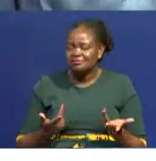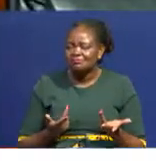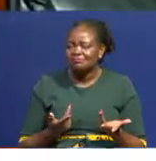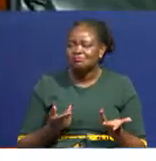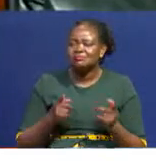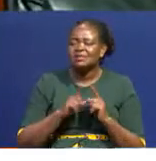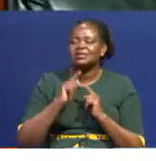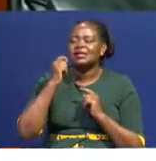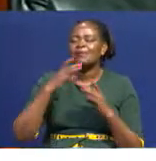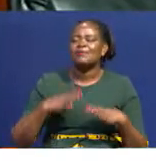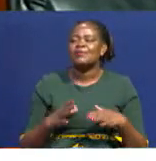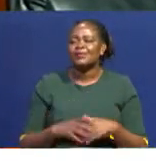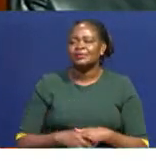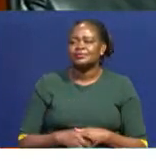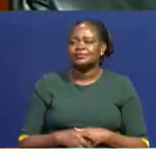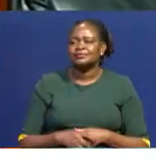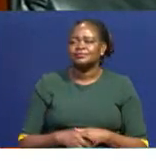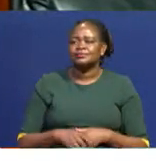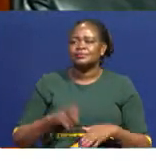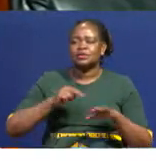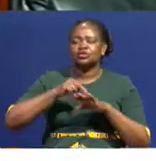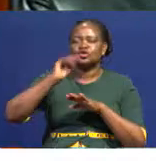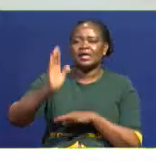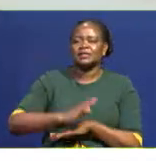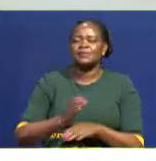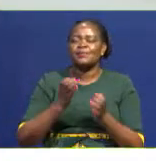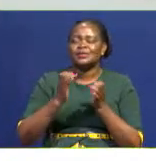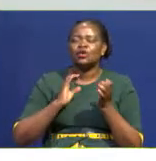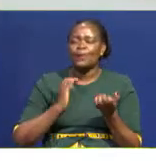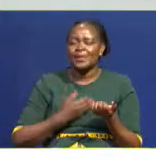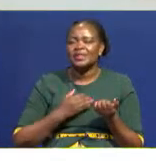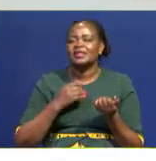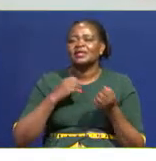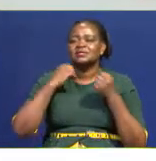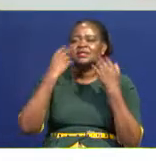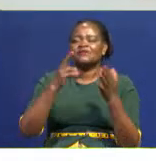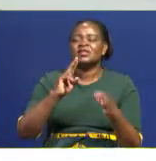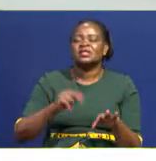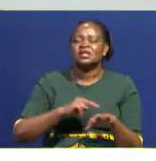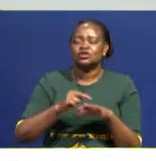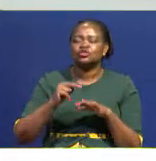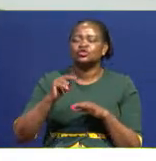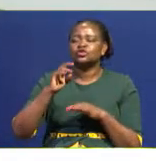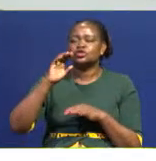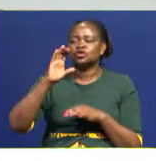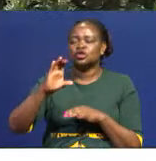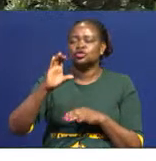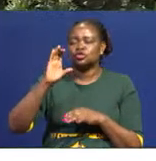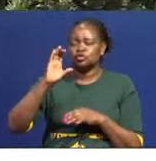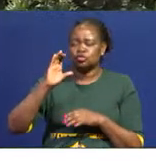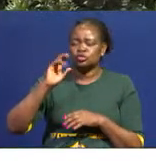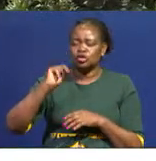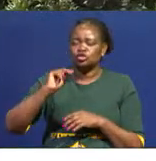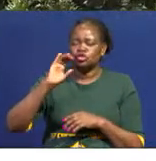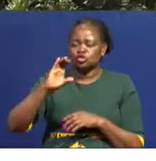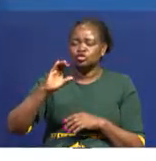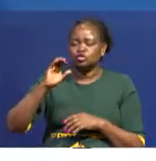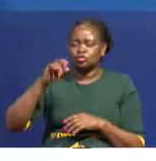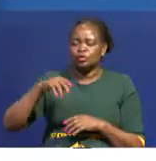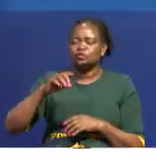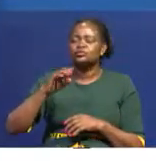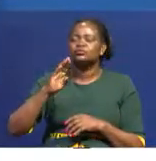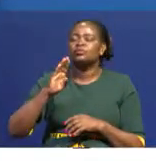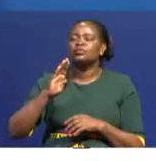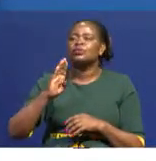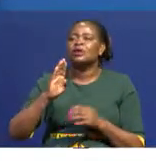position. Meanwhile, the National Assembly Trade Committee has given the National Cereals and Produce Board and Kenya Bureau of